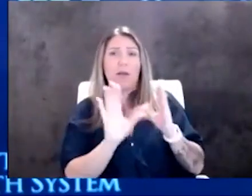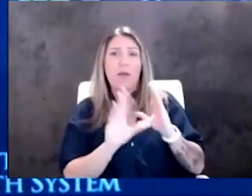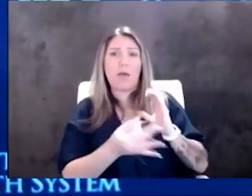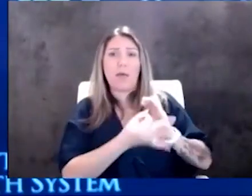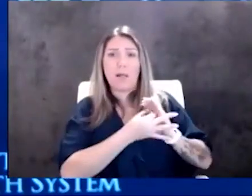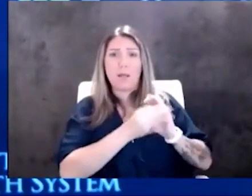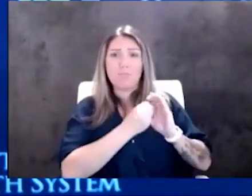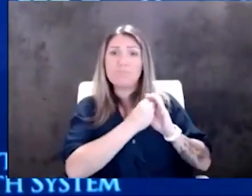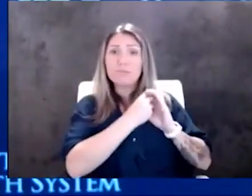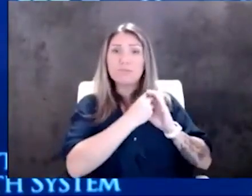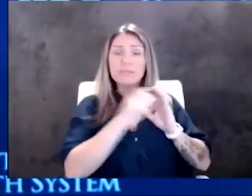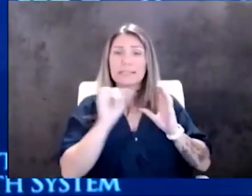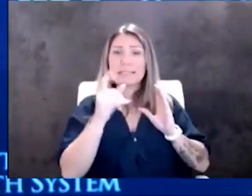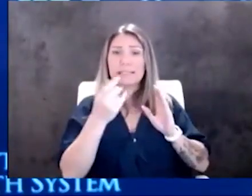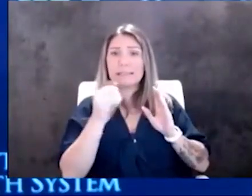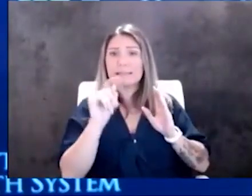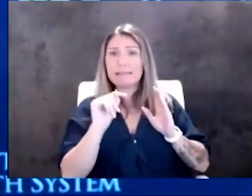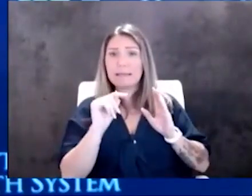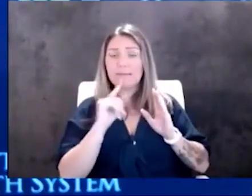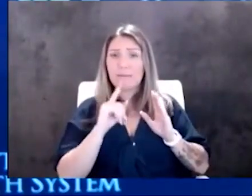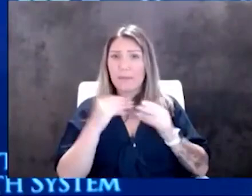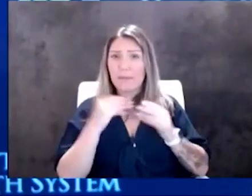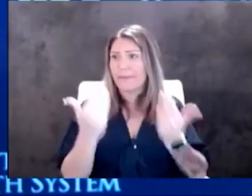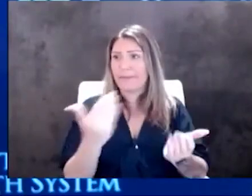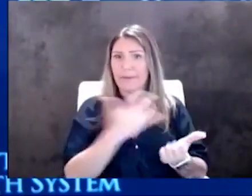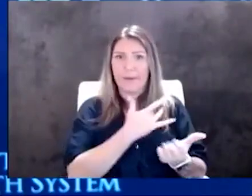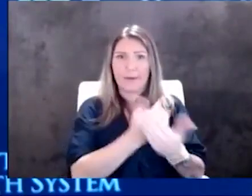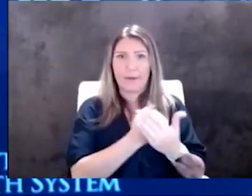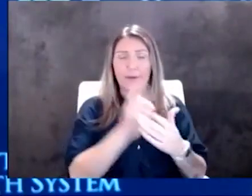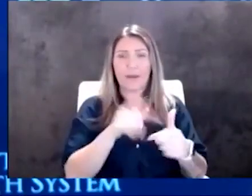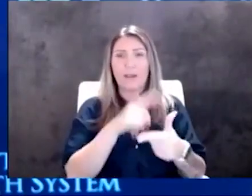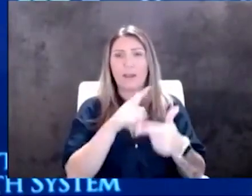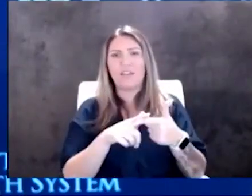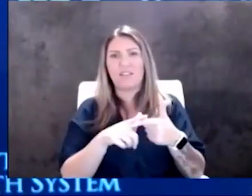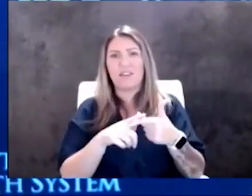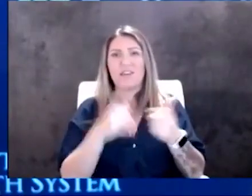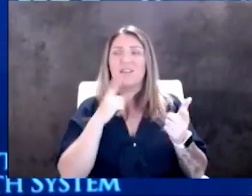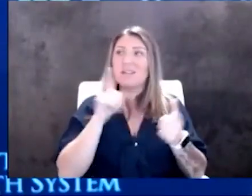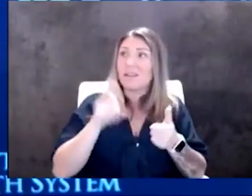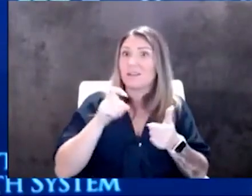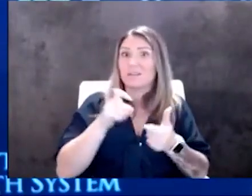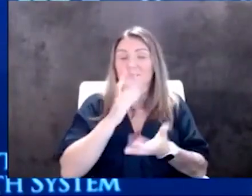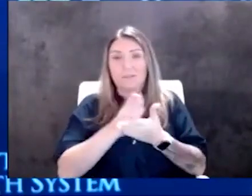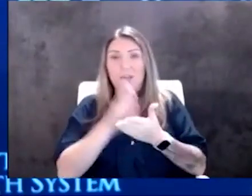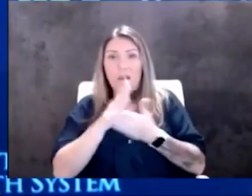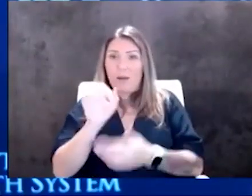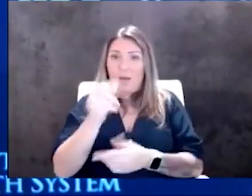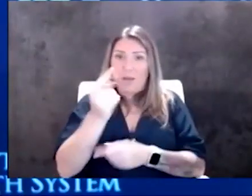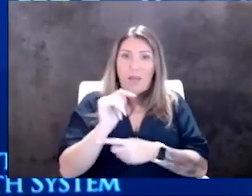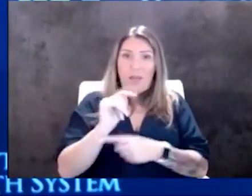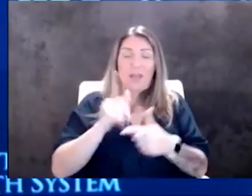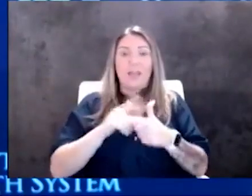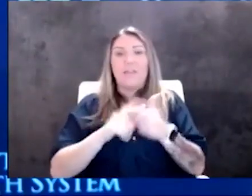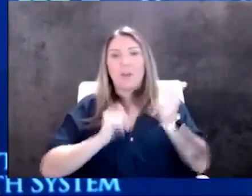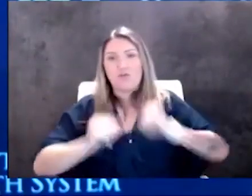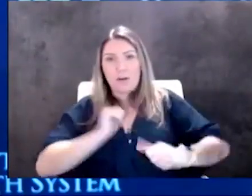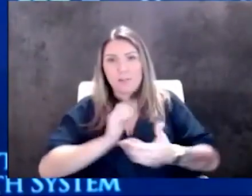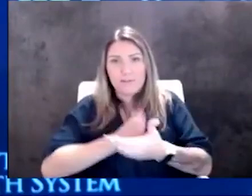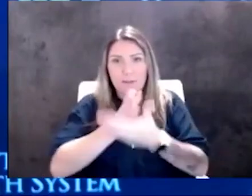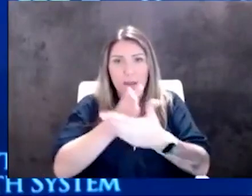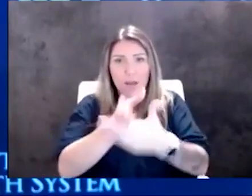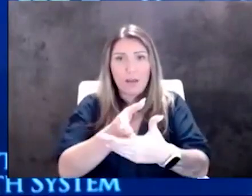only let people have heart attacks. And then we had thrombolytic therapy to try and break up the clot. And then we started doing aggressive interventions. And you know what took us all